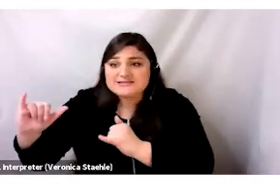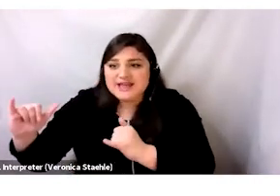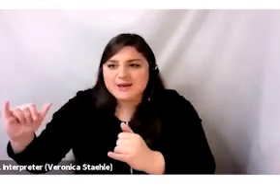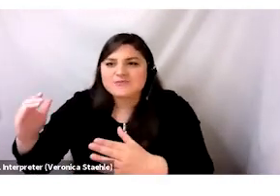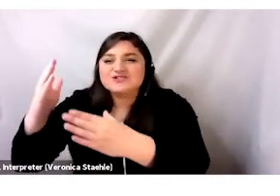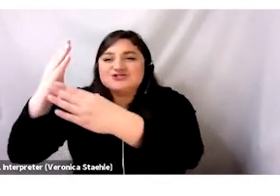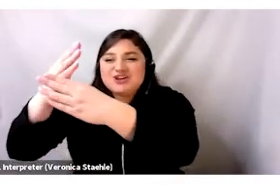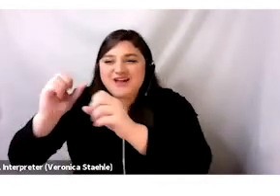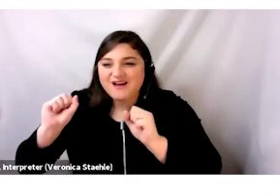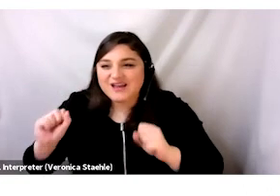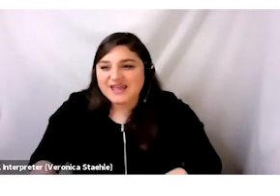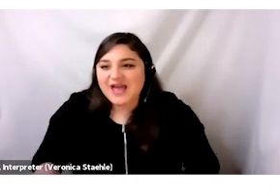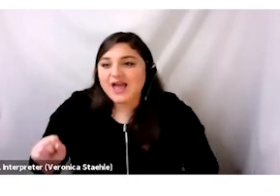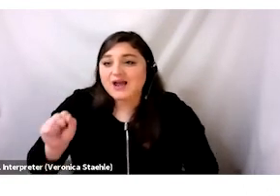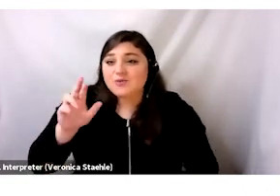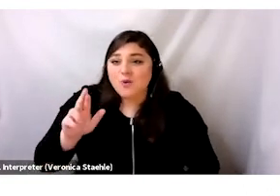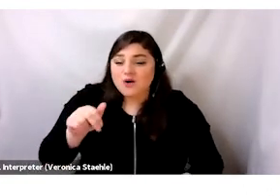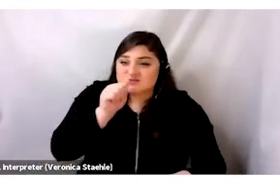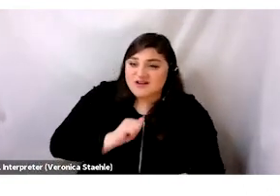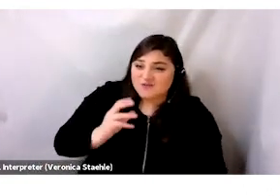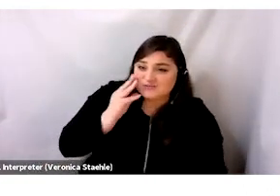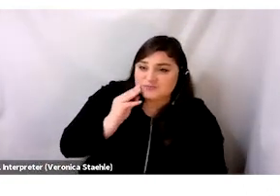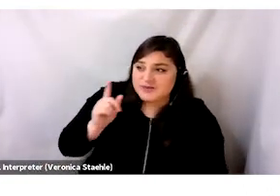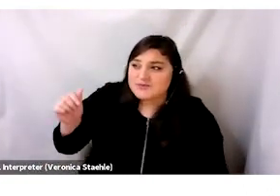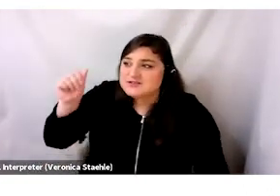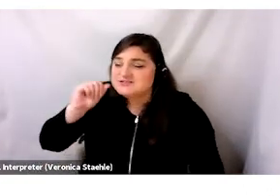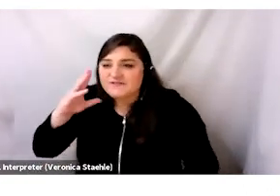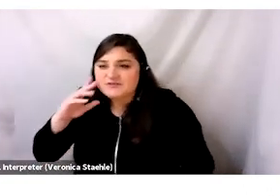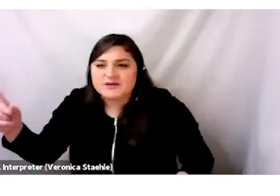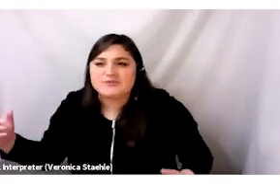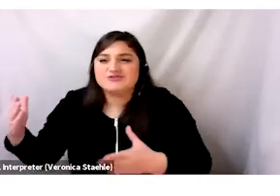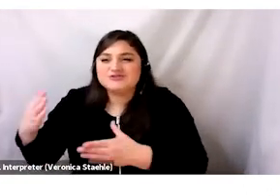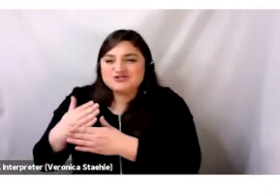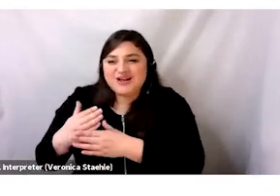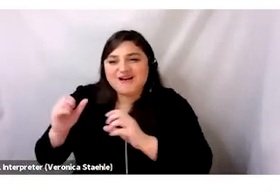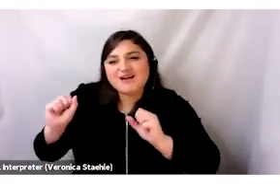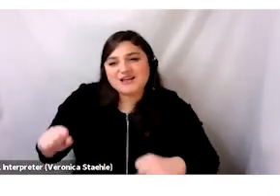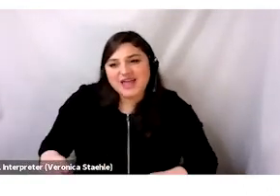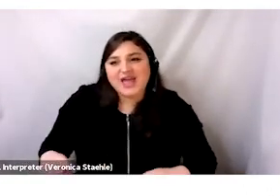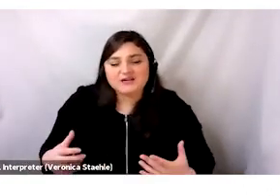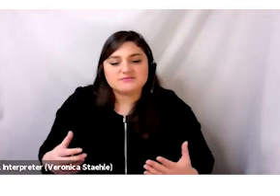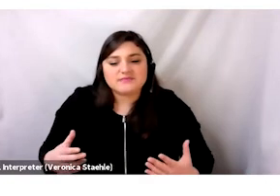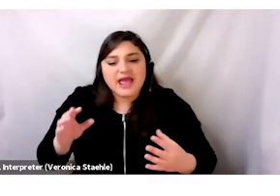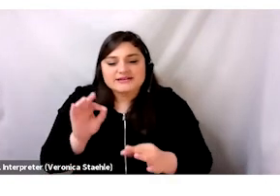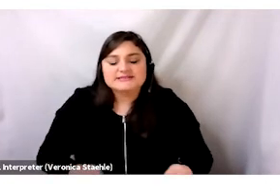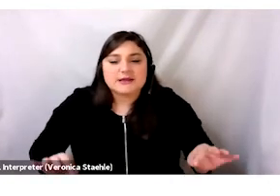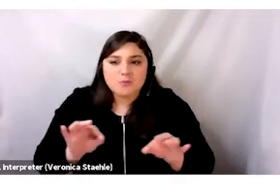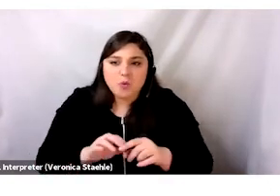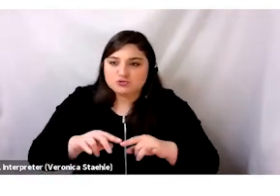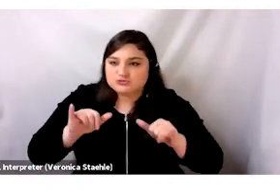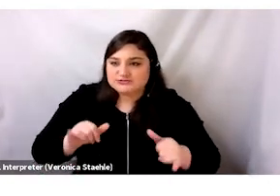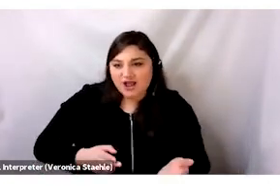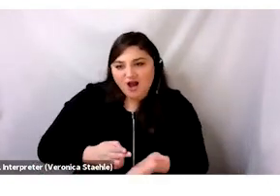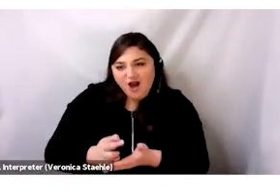of suffering, um, and to um, stay true to what you know